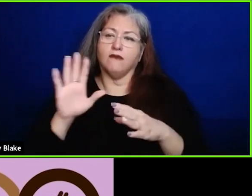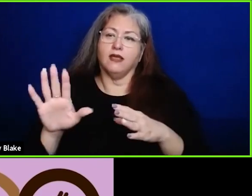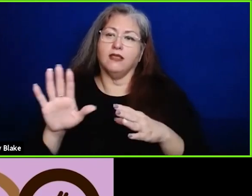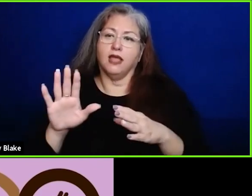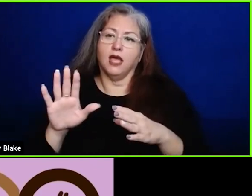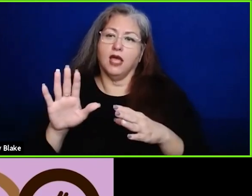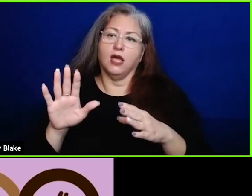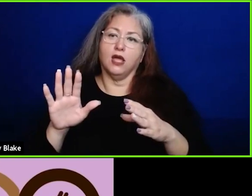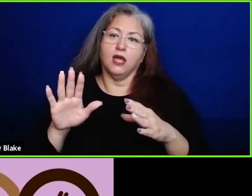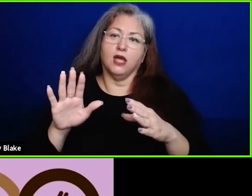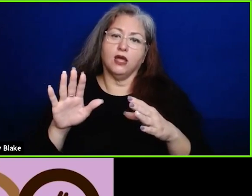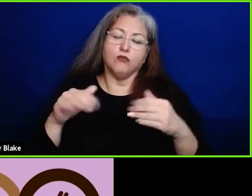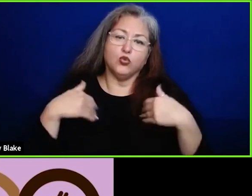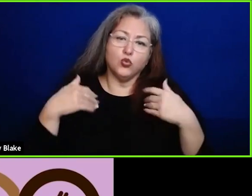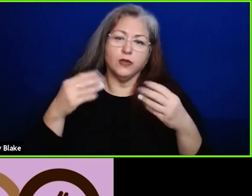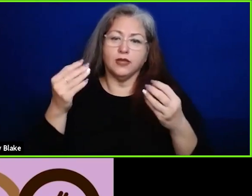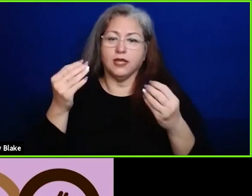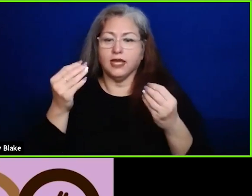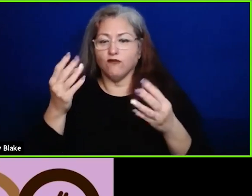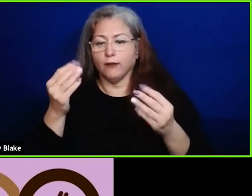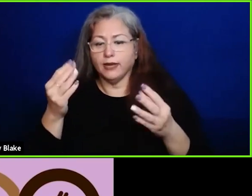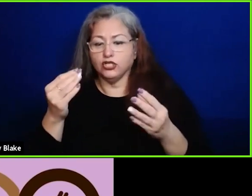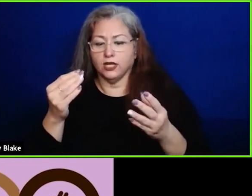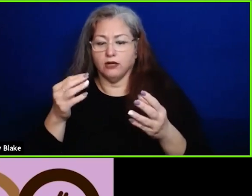Recreation and Information Center.